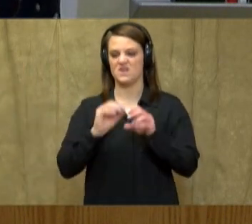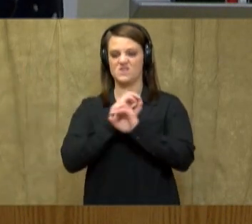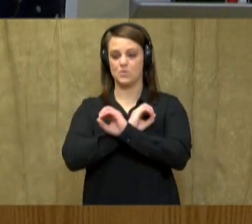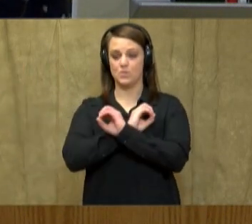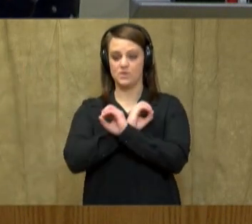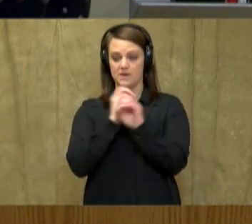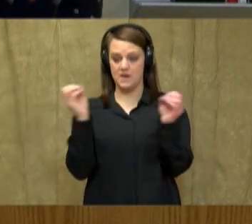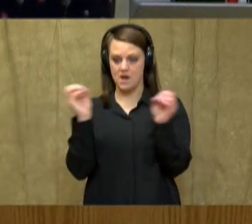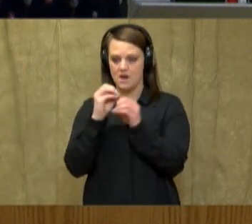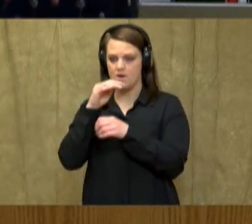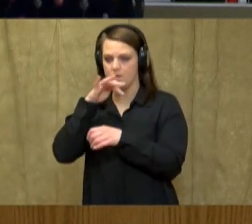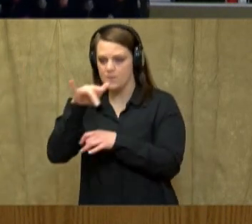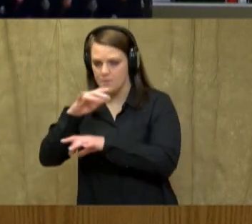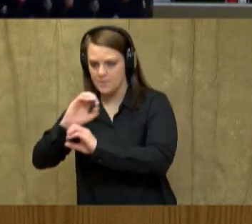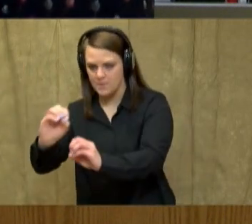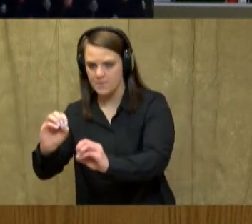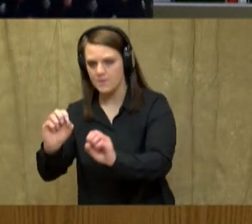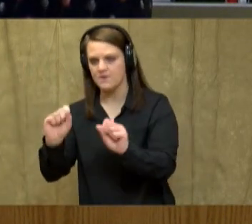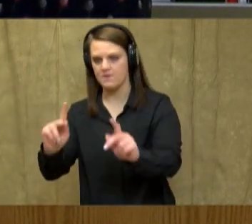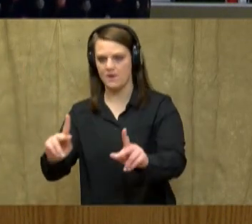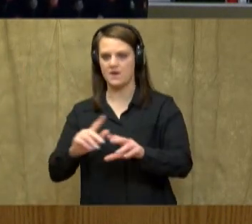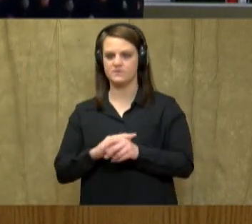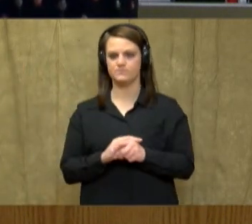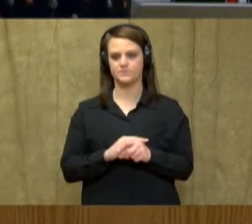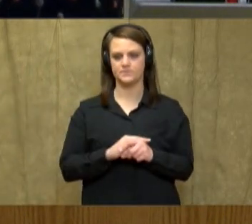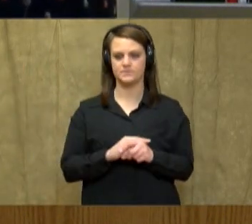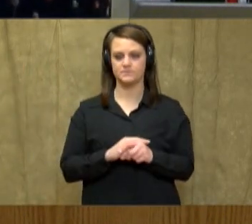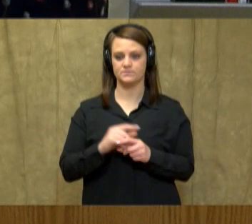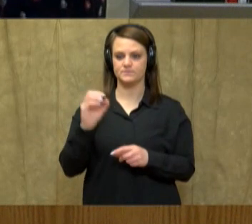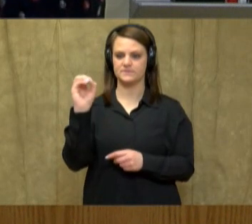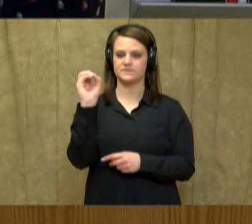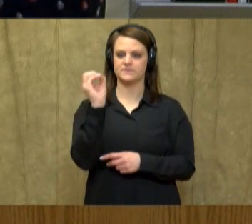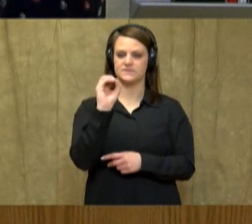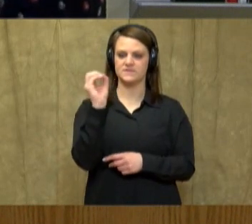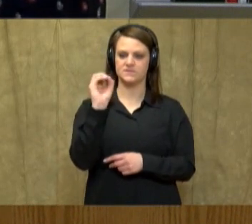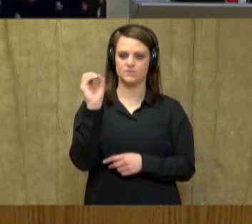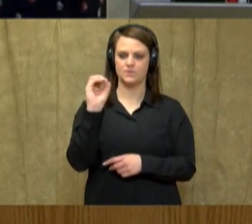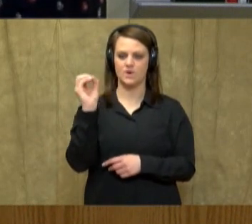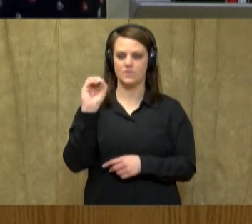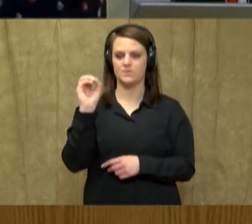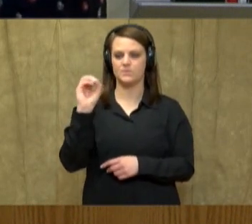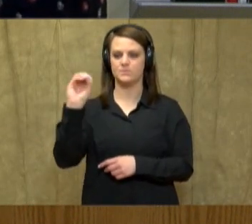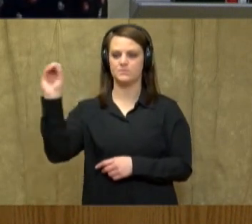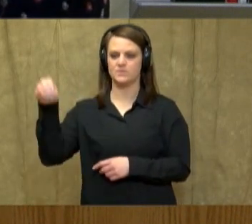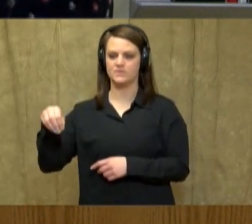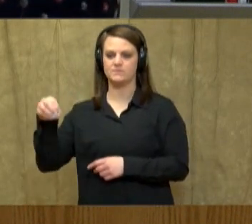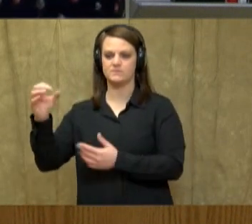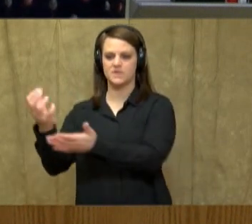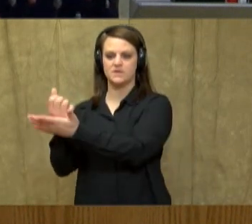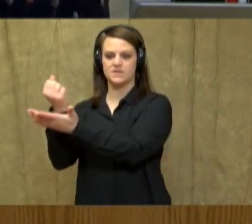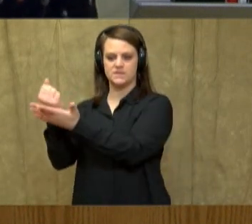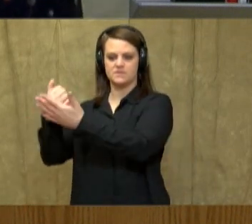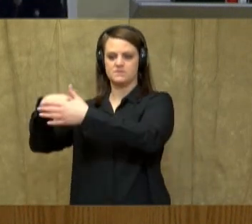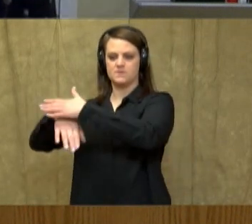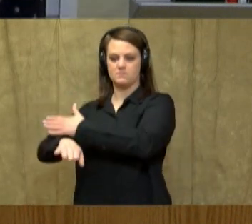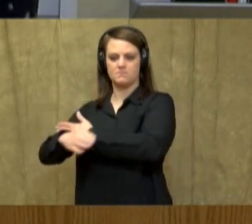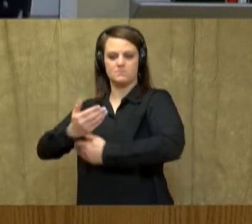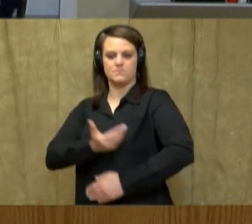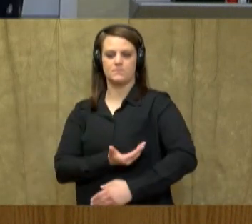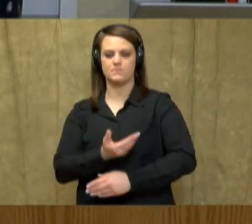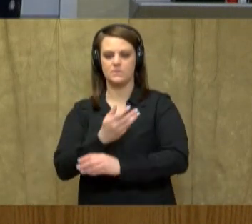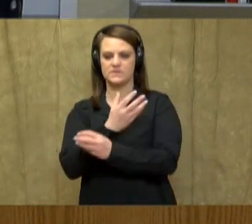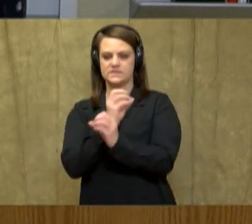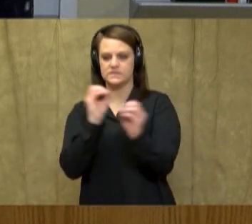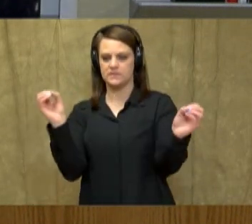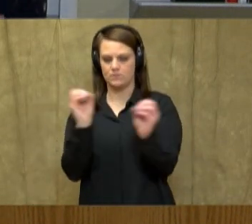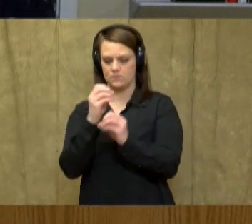of these squares gave you a no fire dragon. So we have a 0% chance of having a dragon offspring between